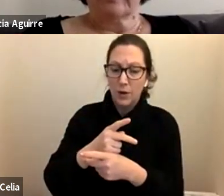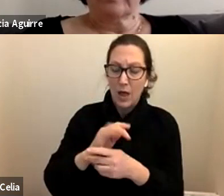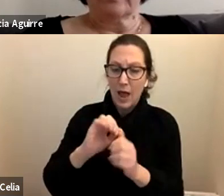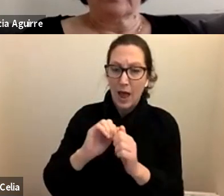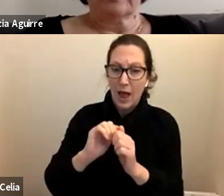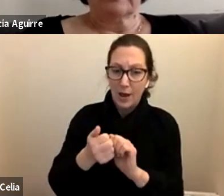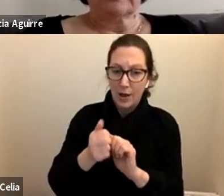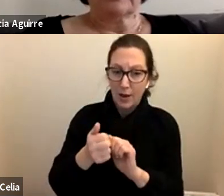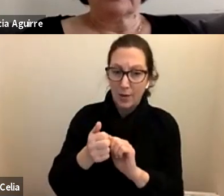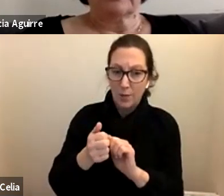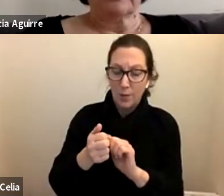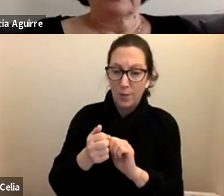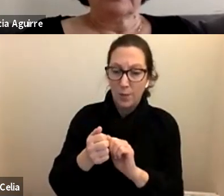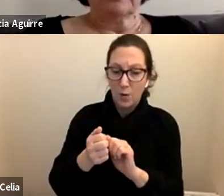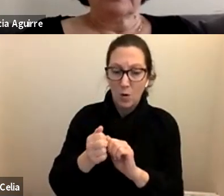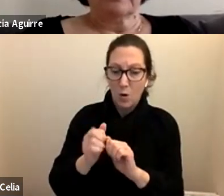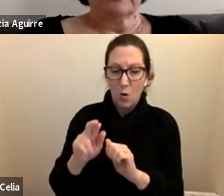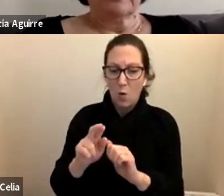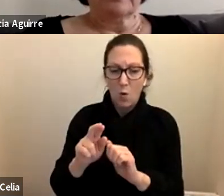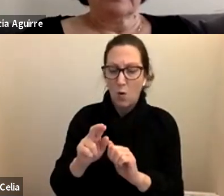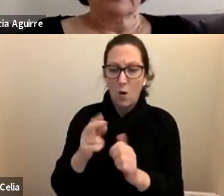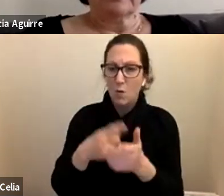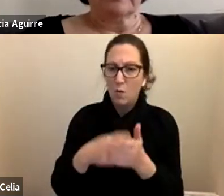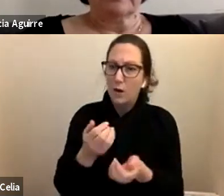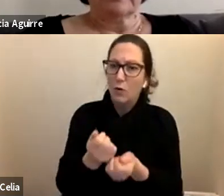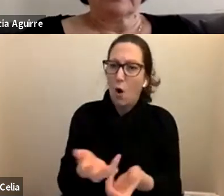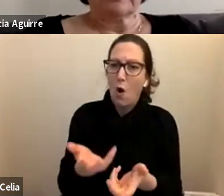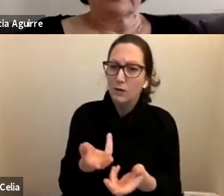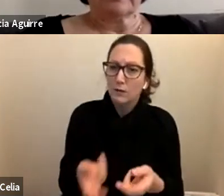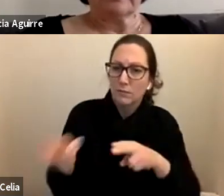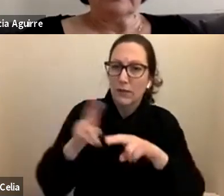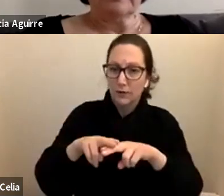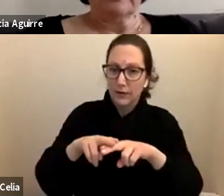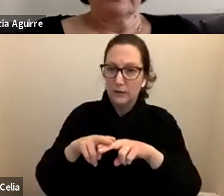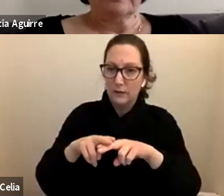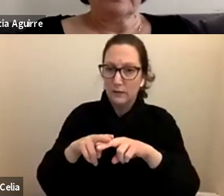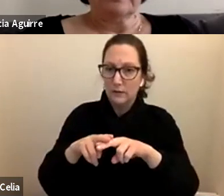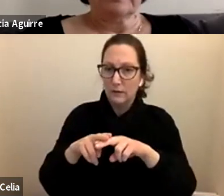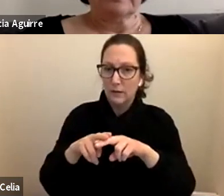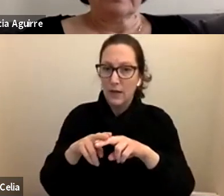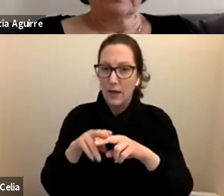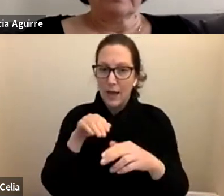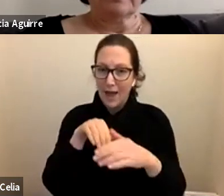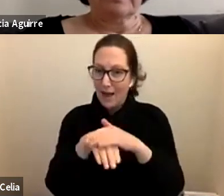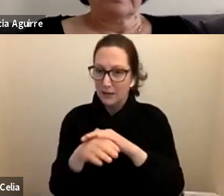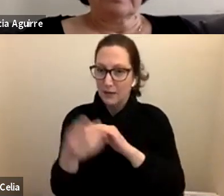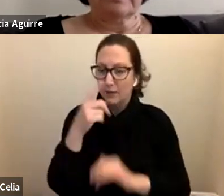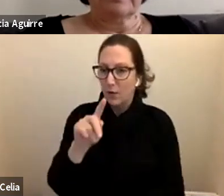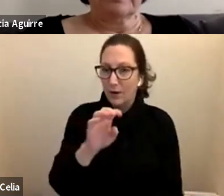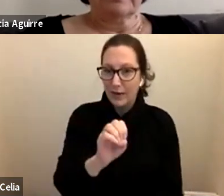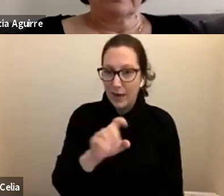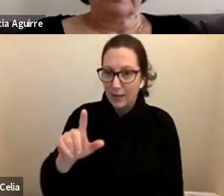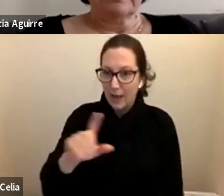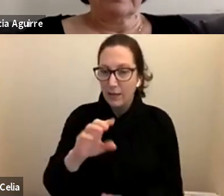how or what attributed to the increase in access for ELL students and students